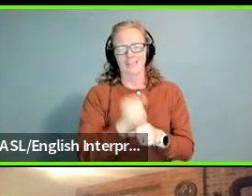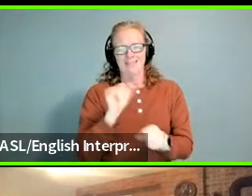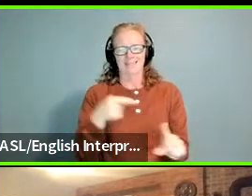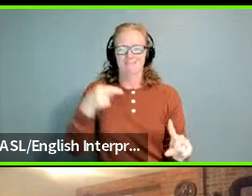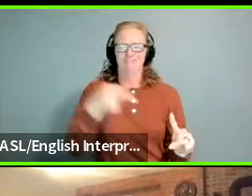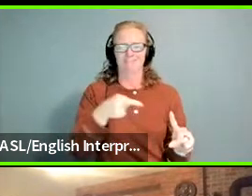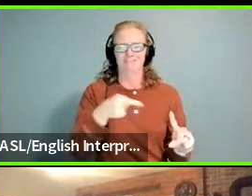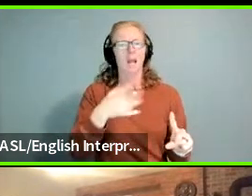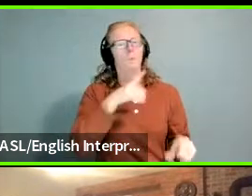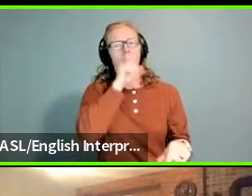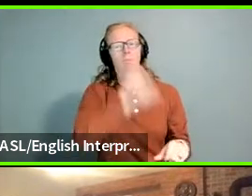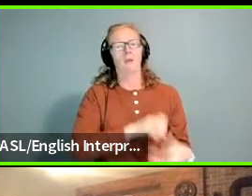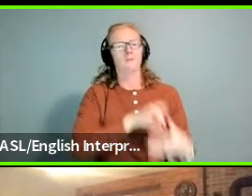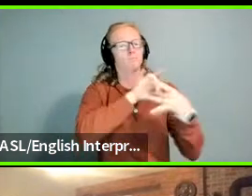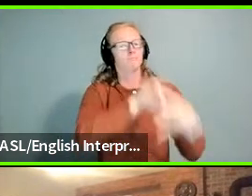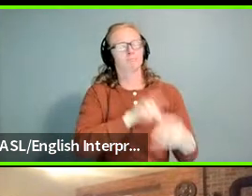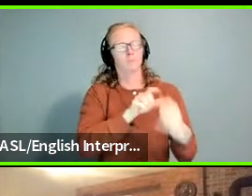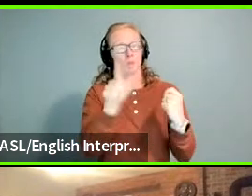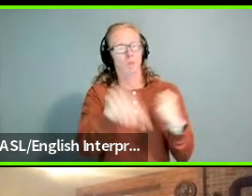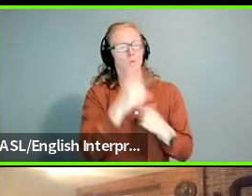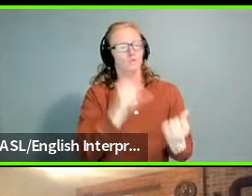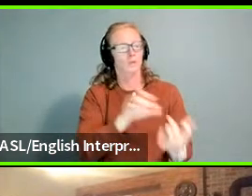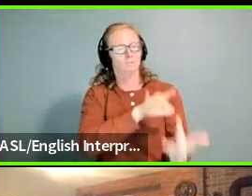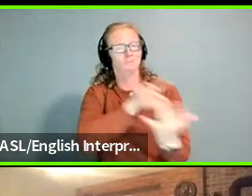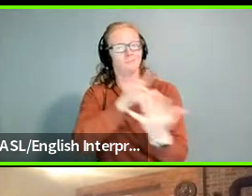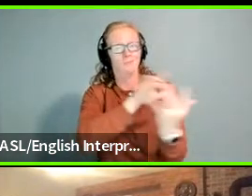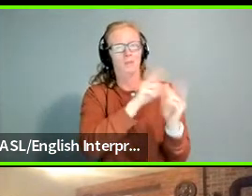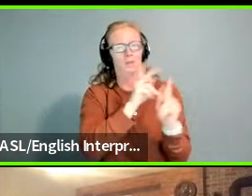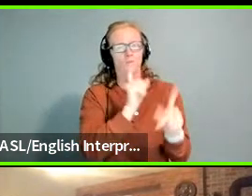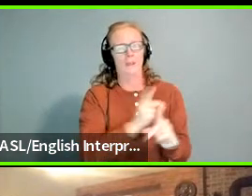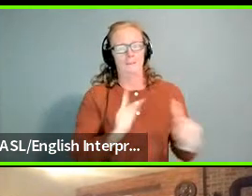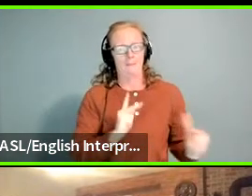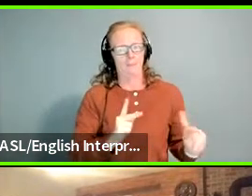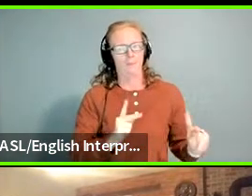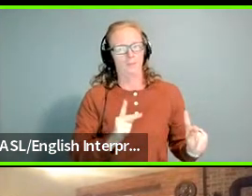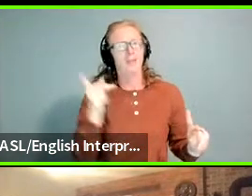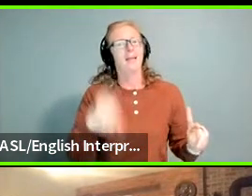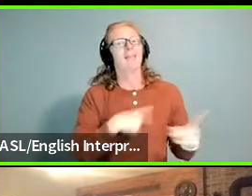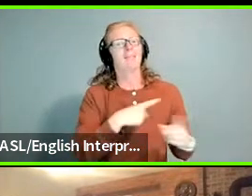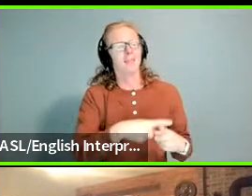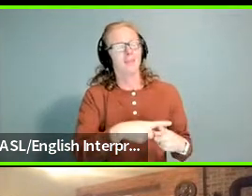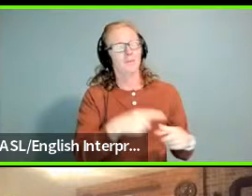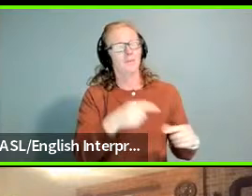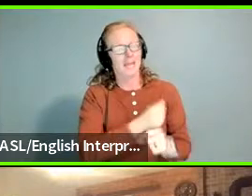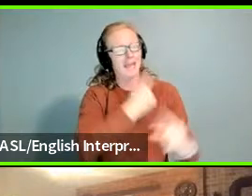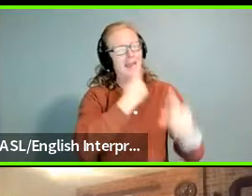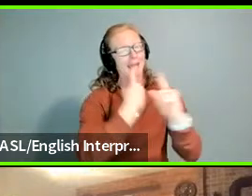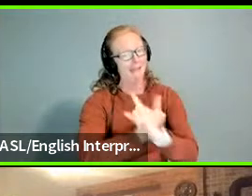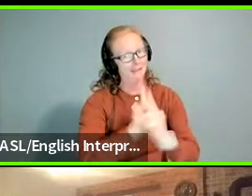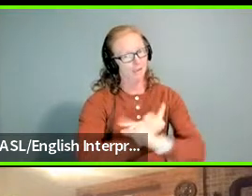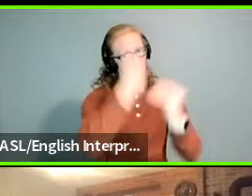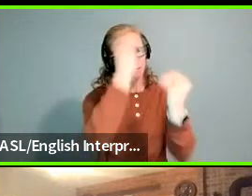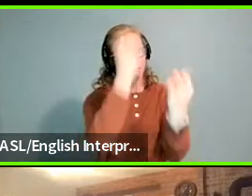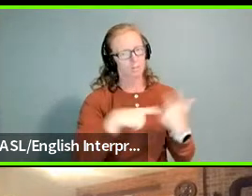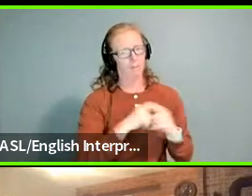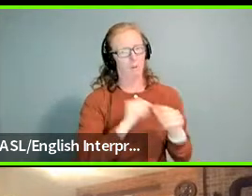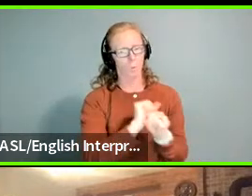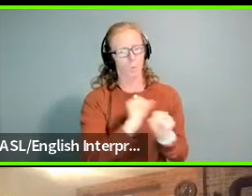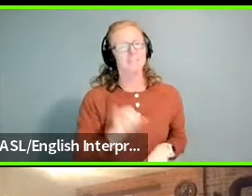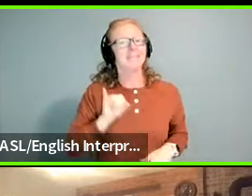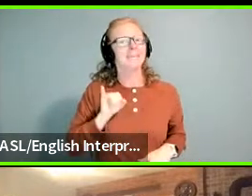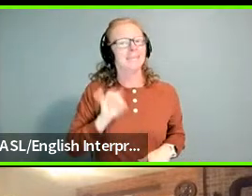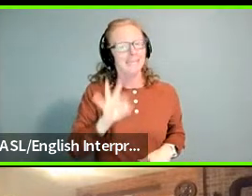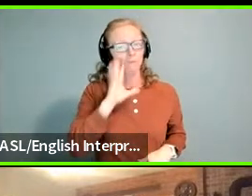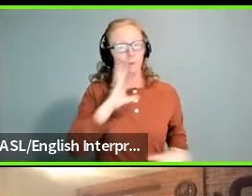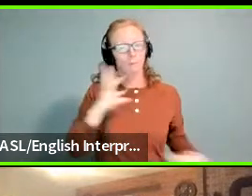I'd love to connect with you to try to put you in touch with the right folks so you can get accurate information if we're going to be